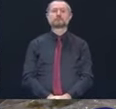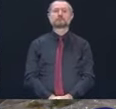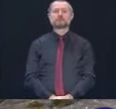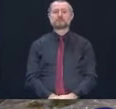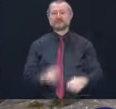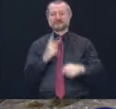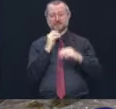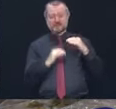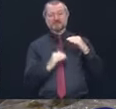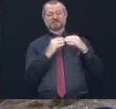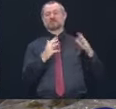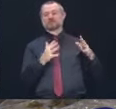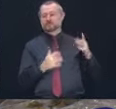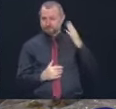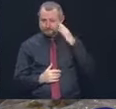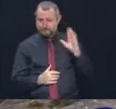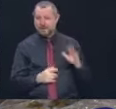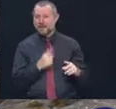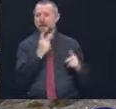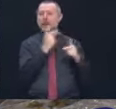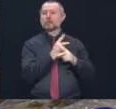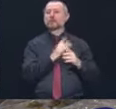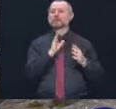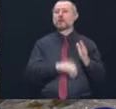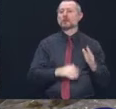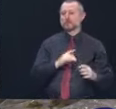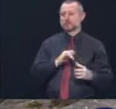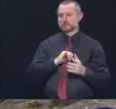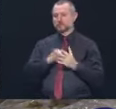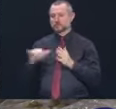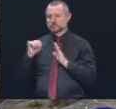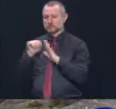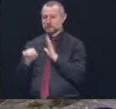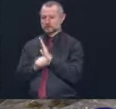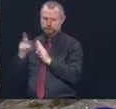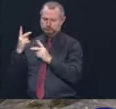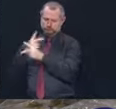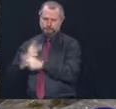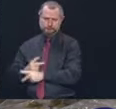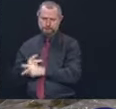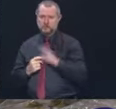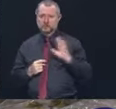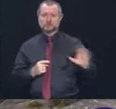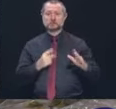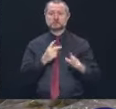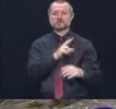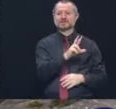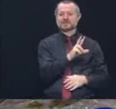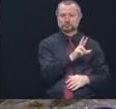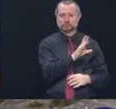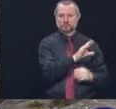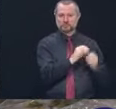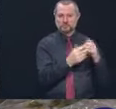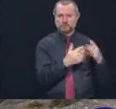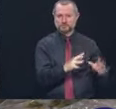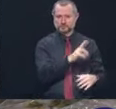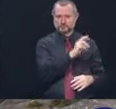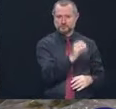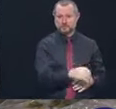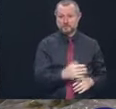The city calculates their numbers differently than we do. The number happened to be 3 in both cases. Our